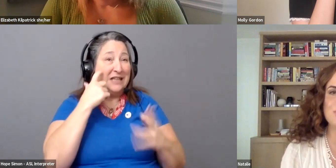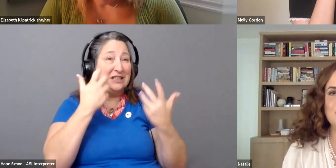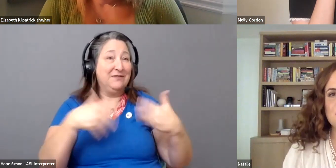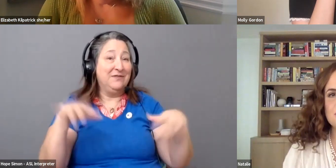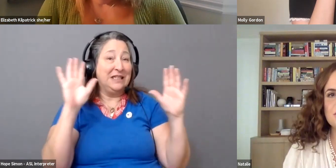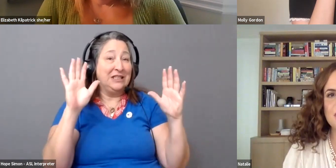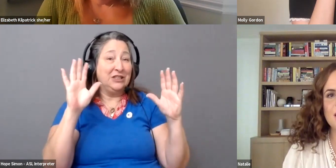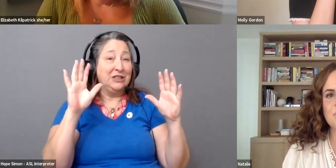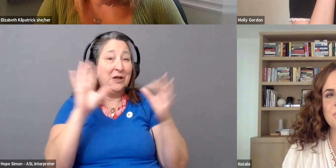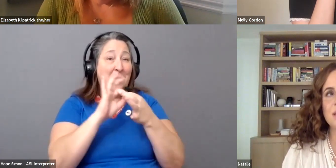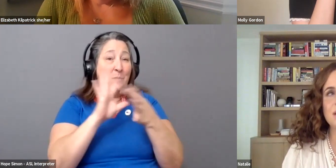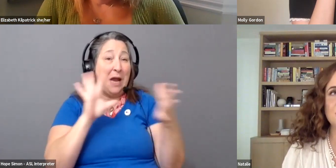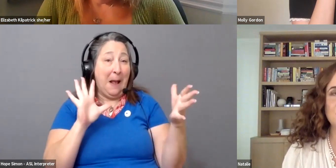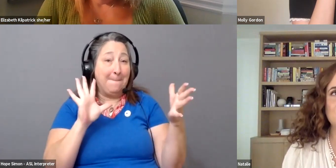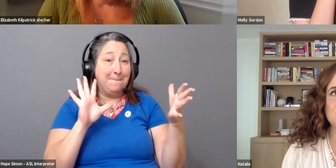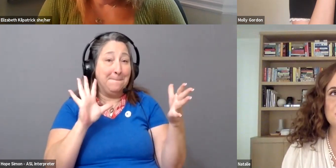breakup. I was,